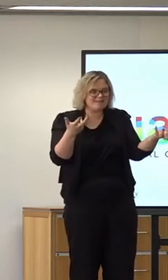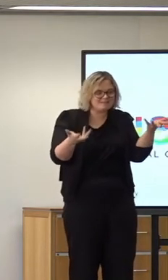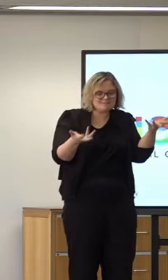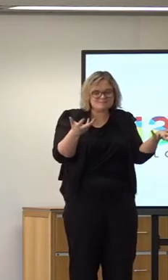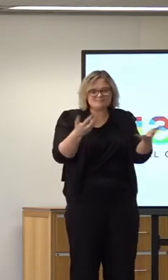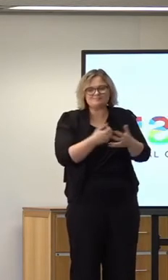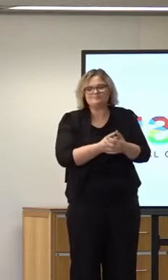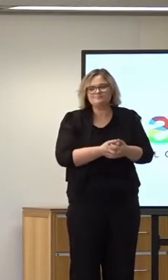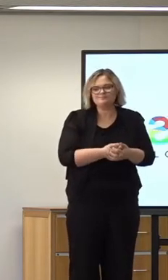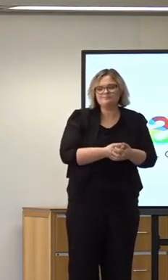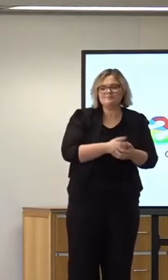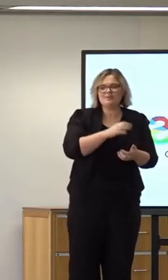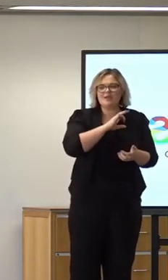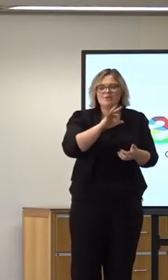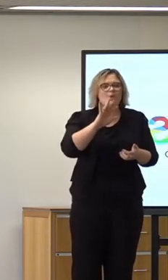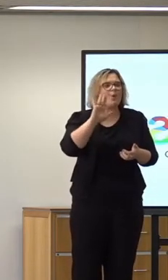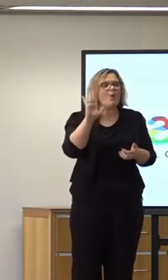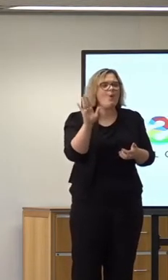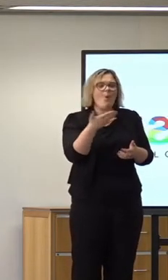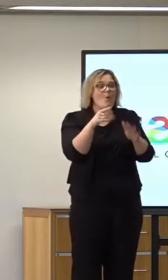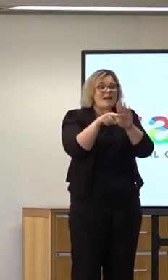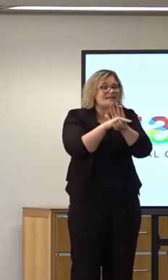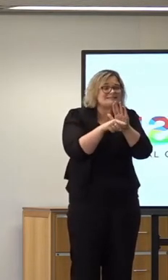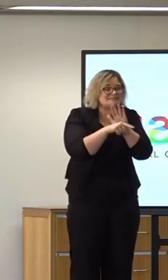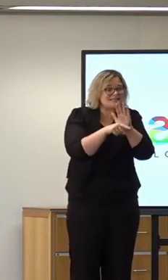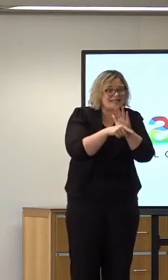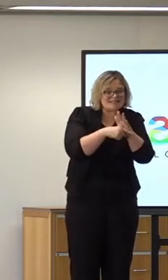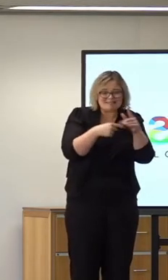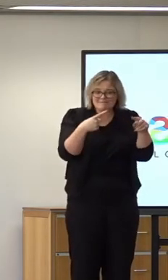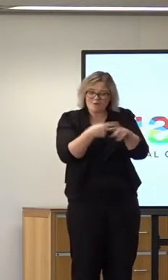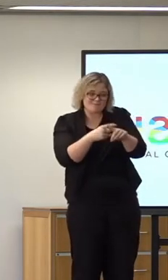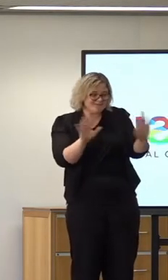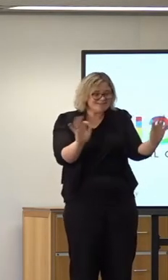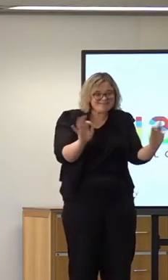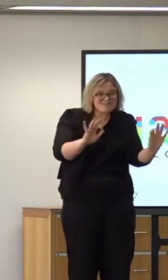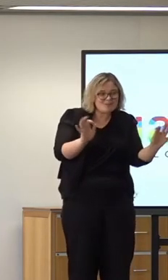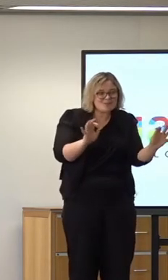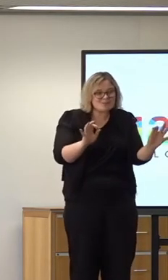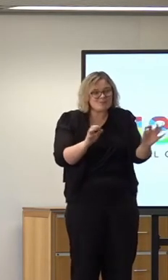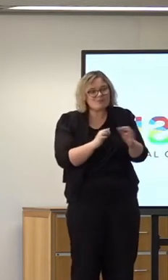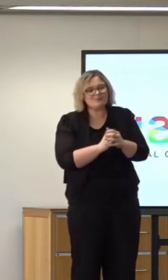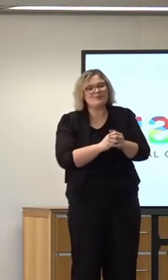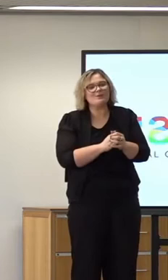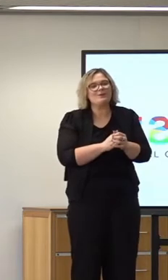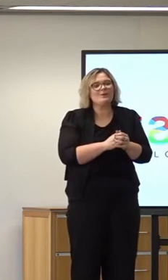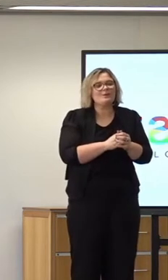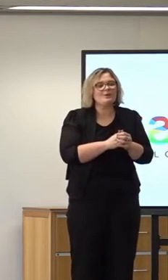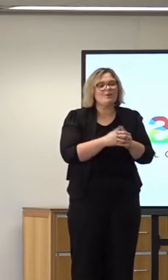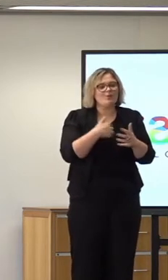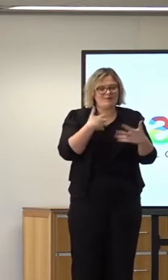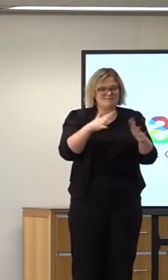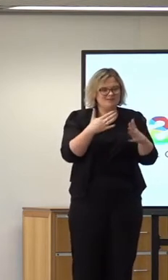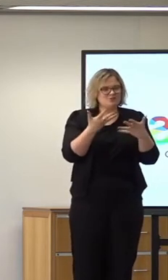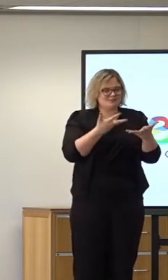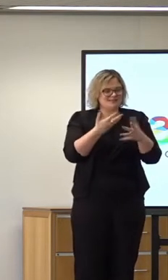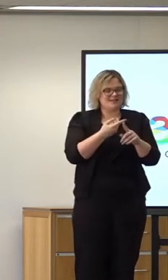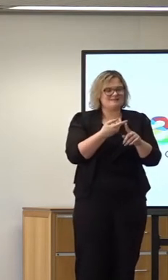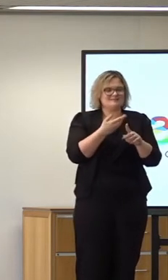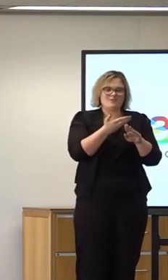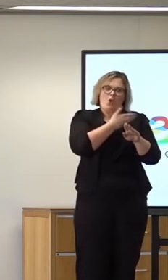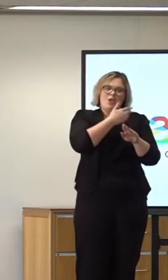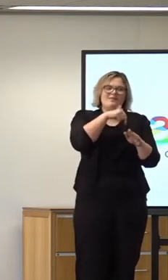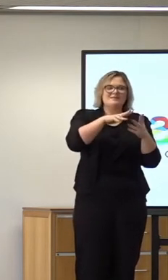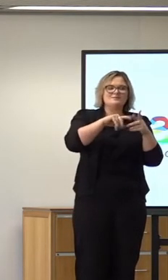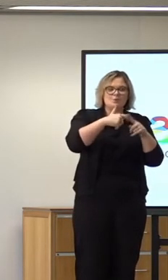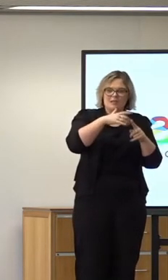And not all tension is bad. That's something we discussed earlier this week. You know, we do need civic institutions